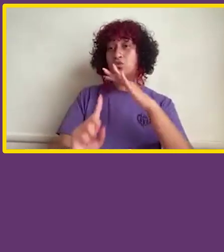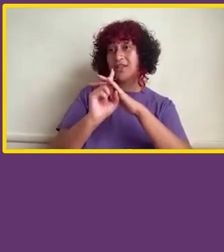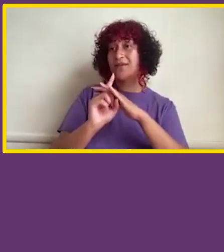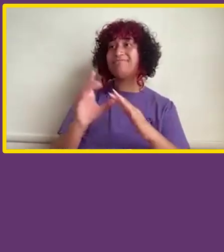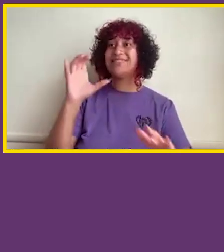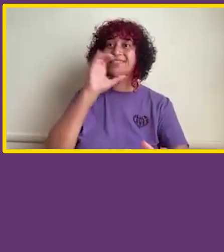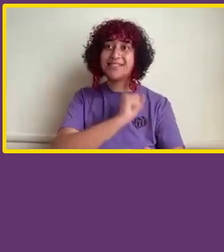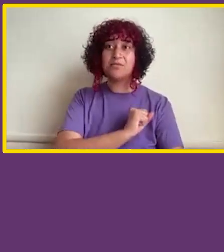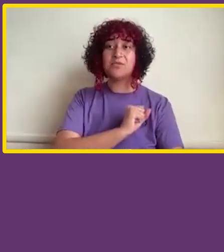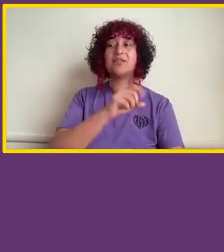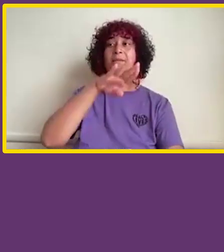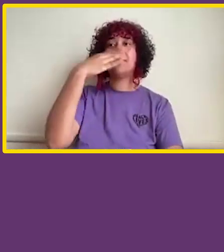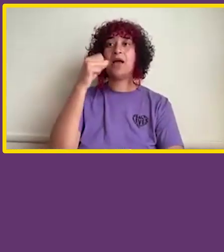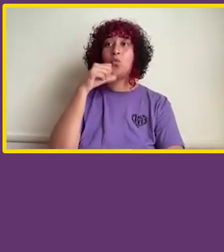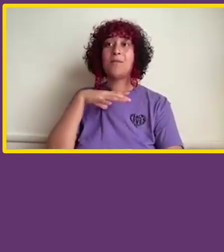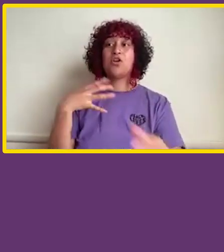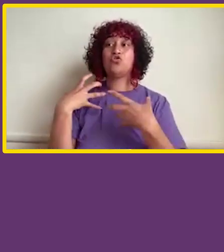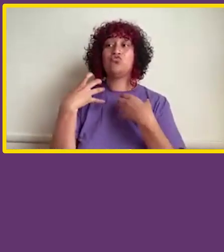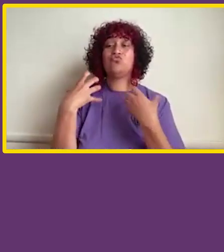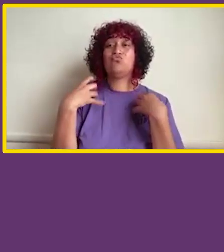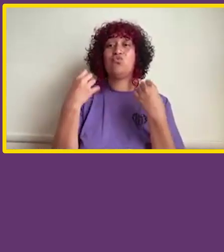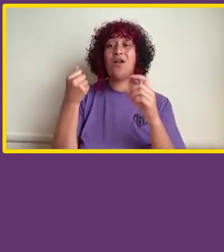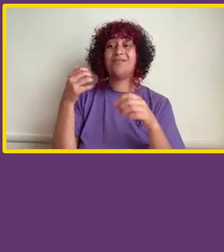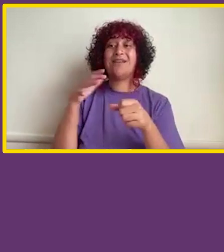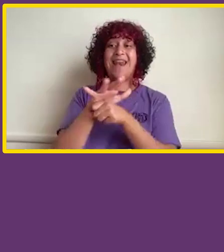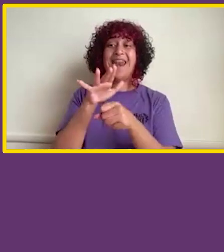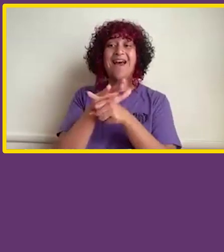that Black women are strong enough to handle it themselves.